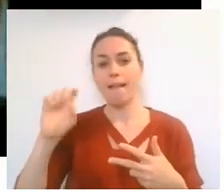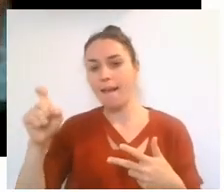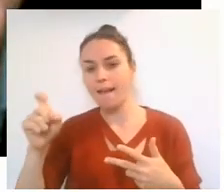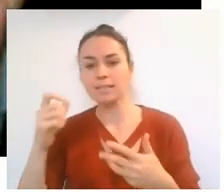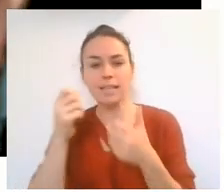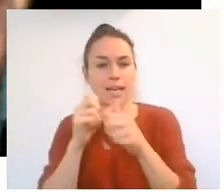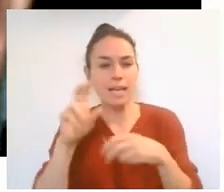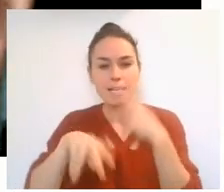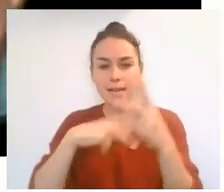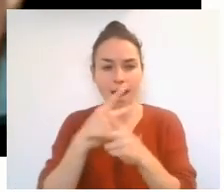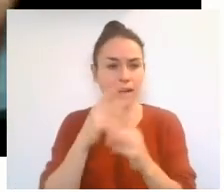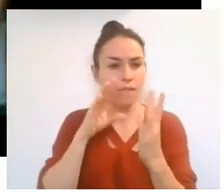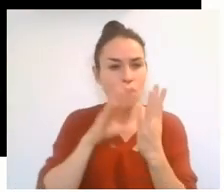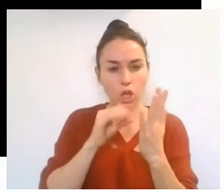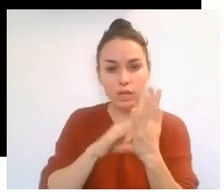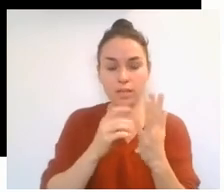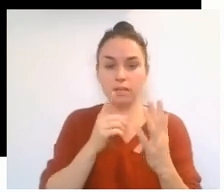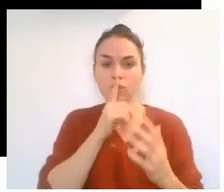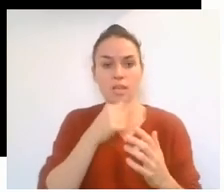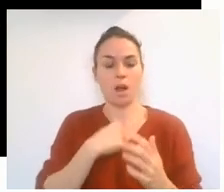very interesting and understandable speaker.